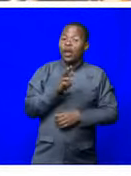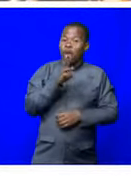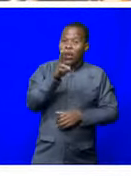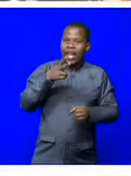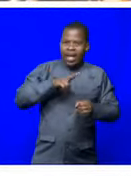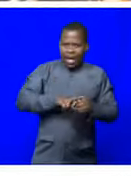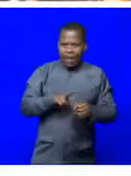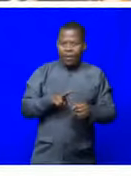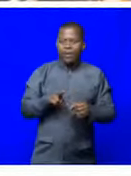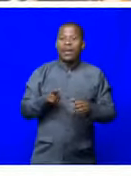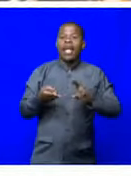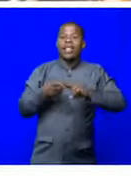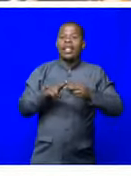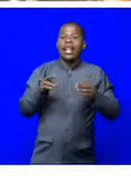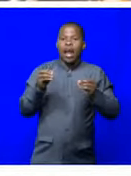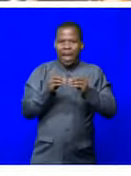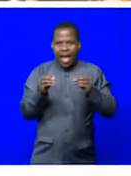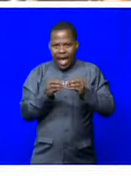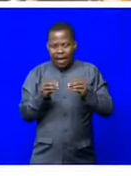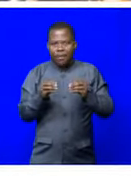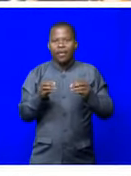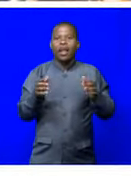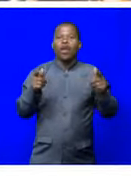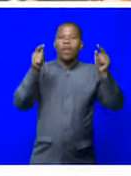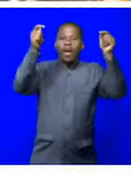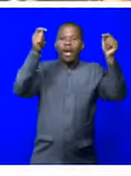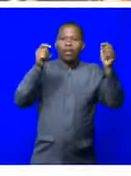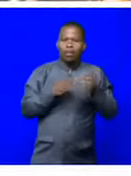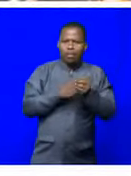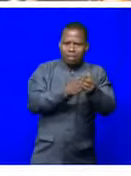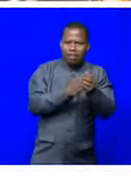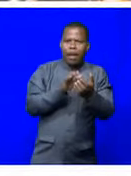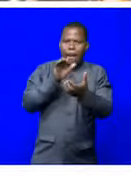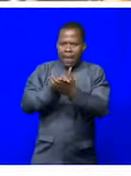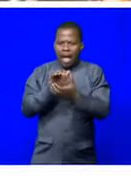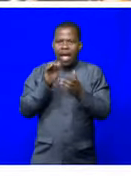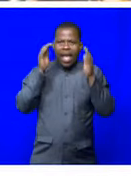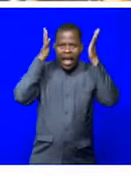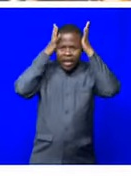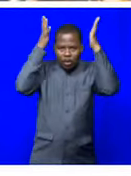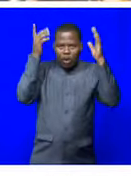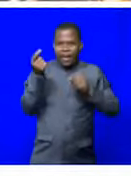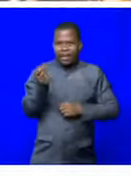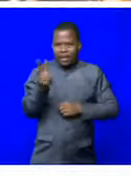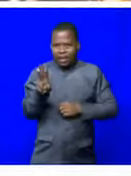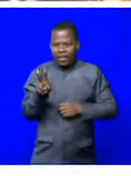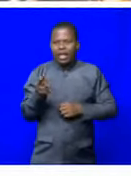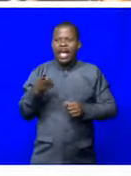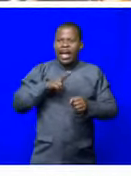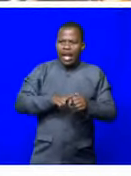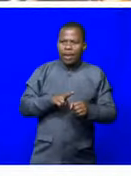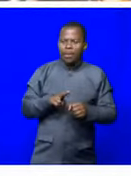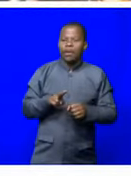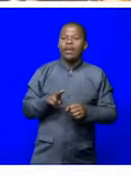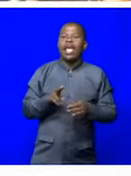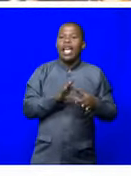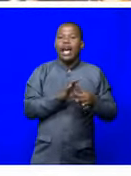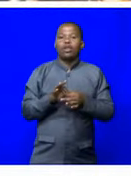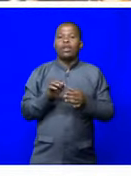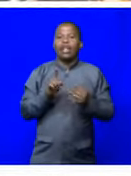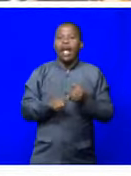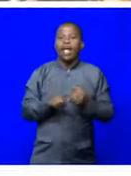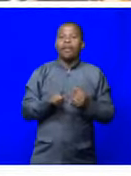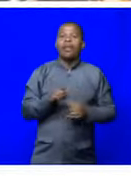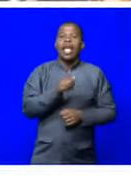mkhankaso loholwa libhange leStandard Bank libambisene neEswatini TV bowungenelwe ngu-USAID, iLook